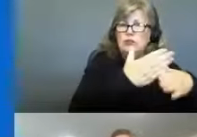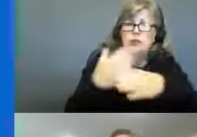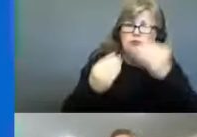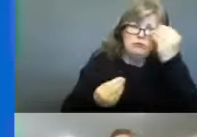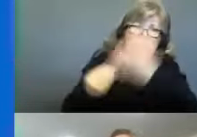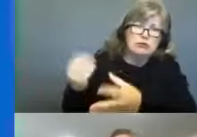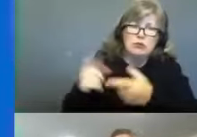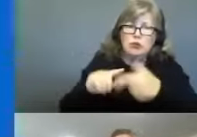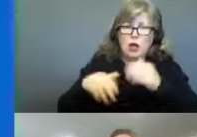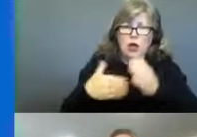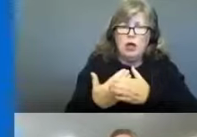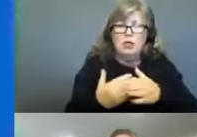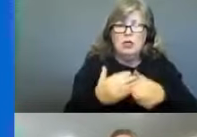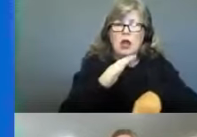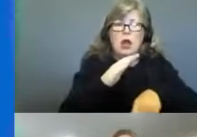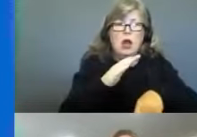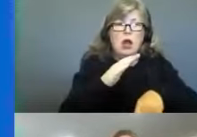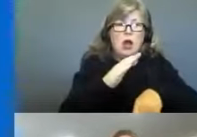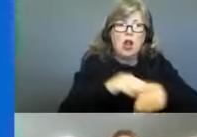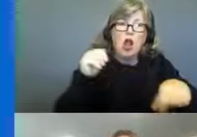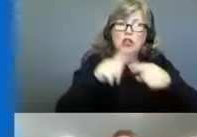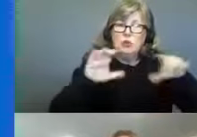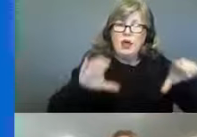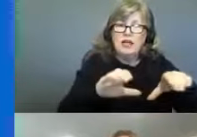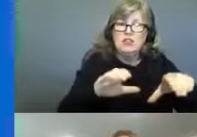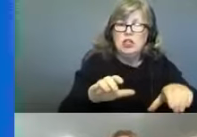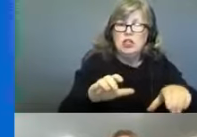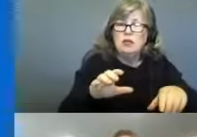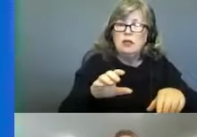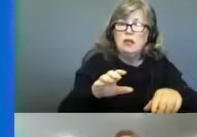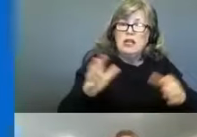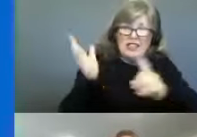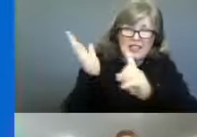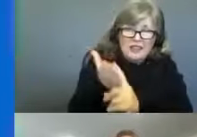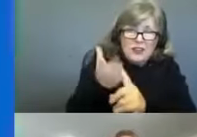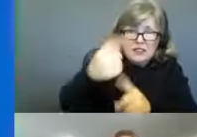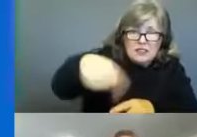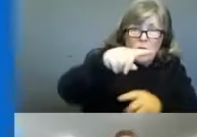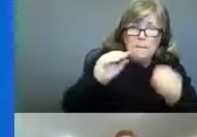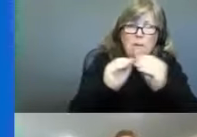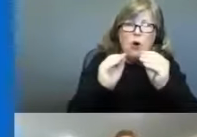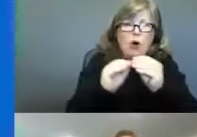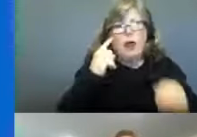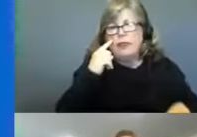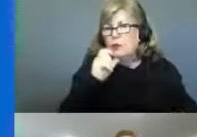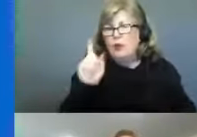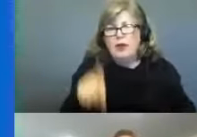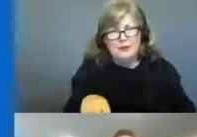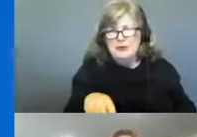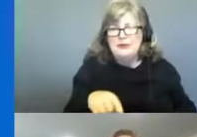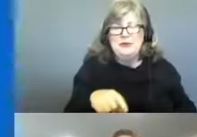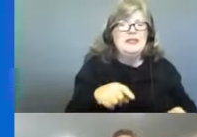were speaking earlier about the call to action. I don't think we need to galvanize you any further. You all sound pretty ready. So as